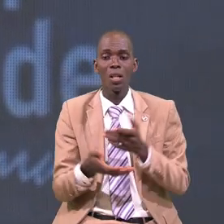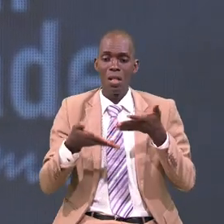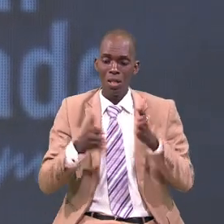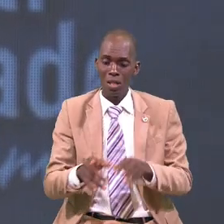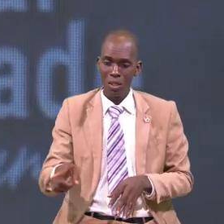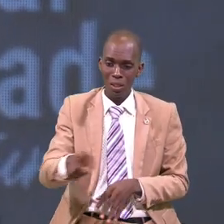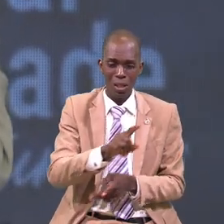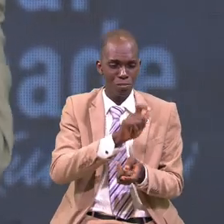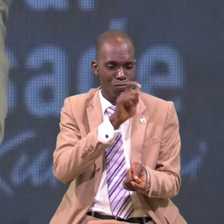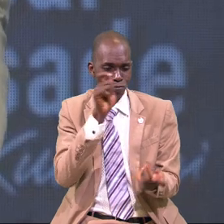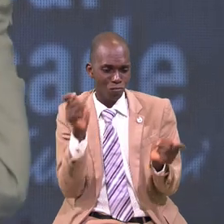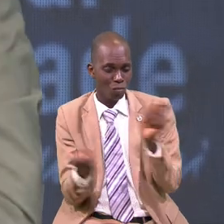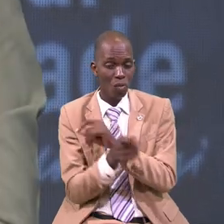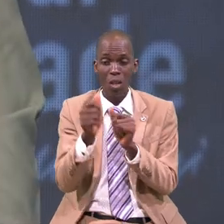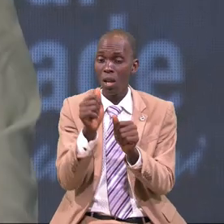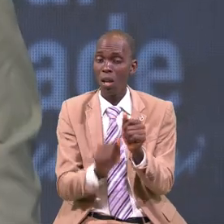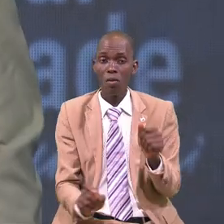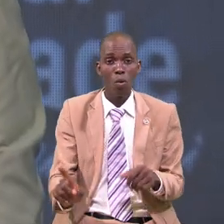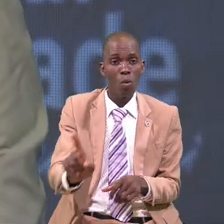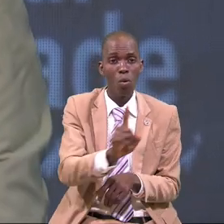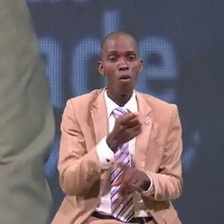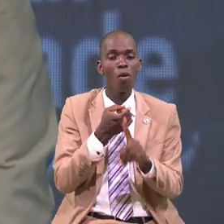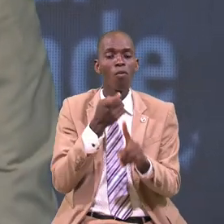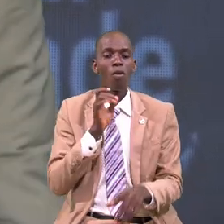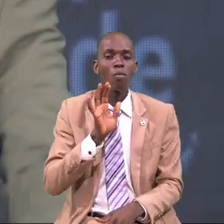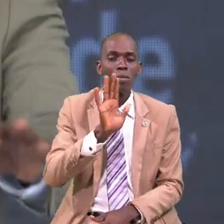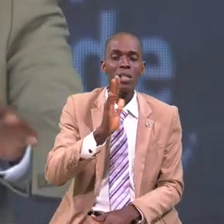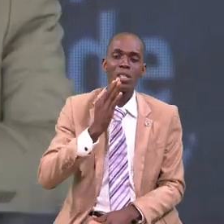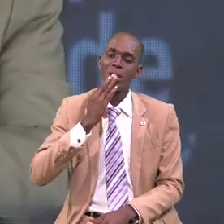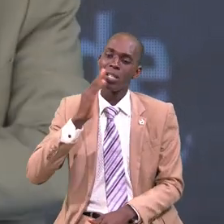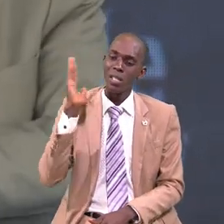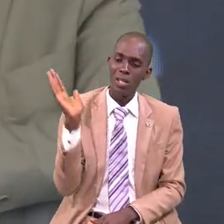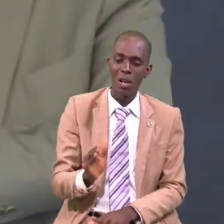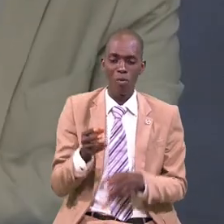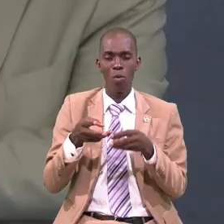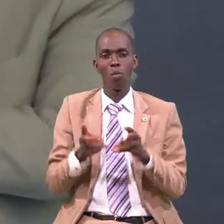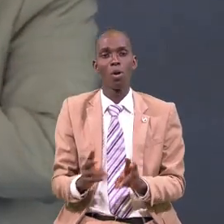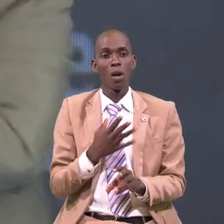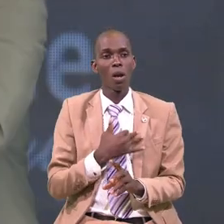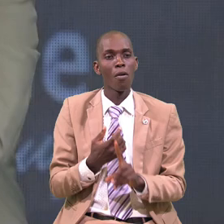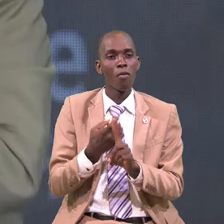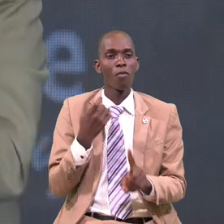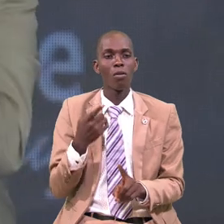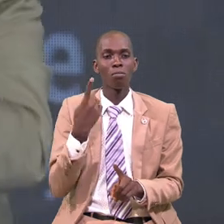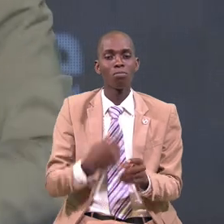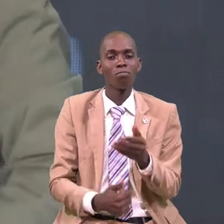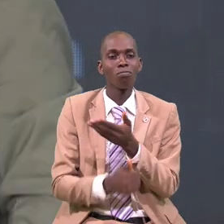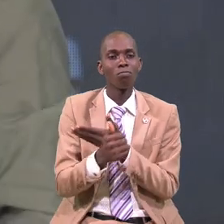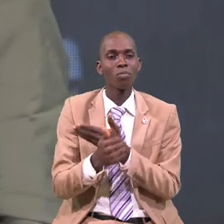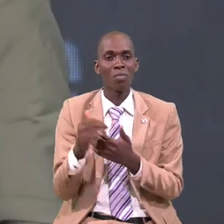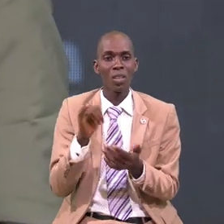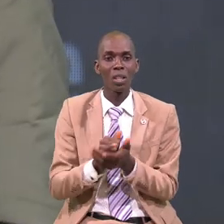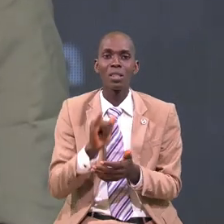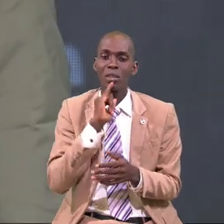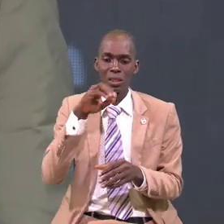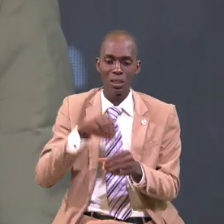let them turn everyone from his evil way and from the violence that is in